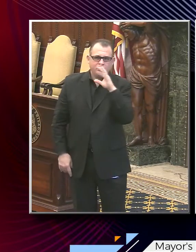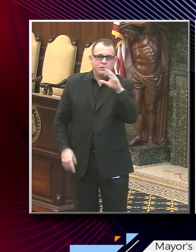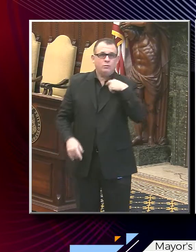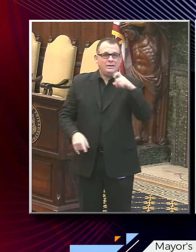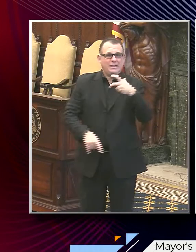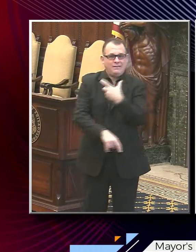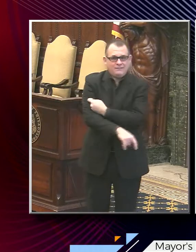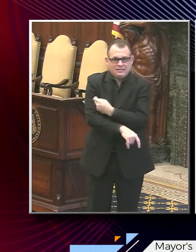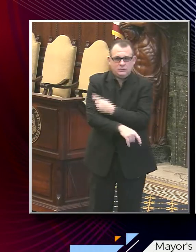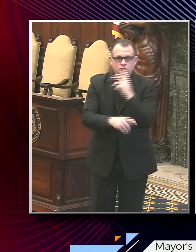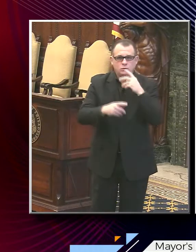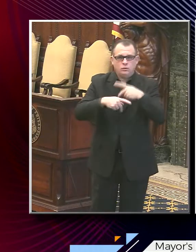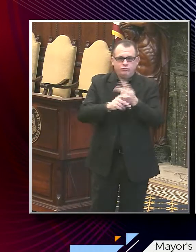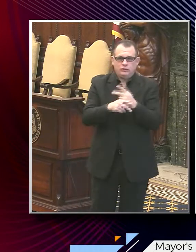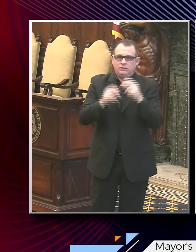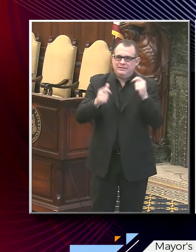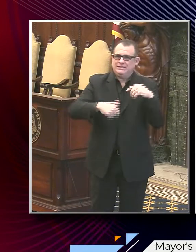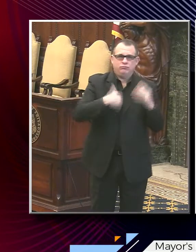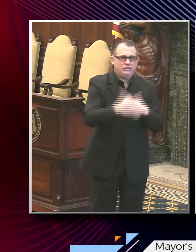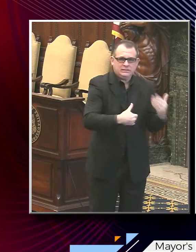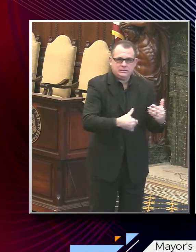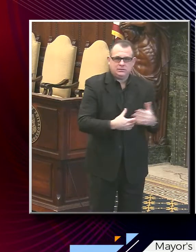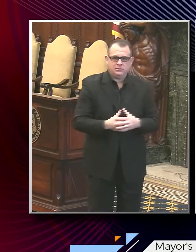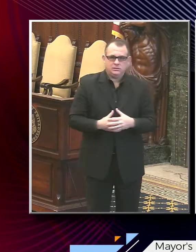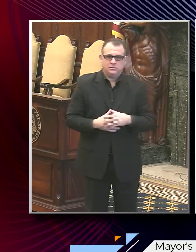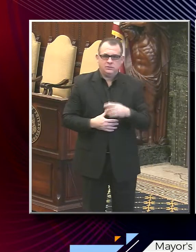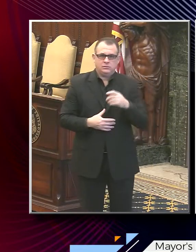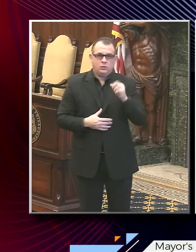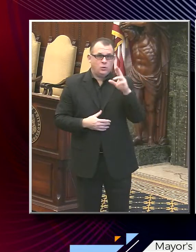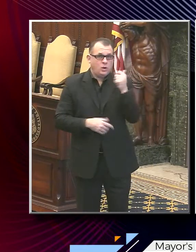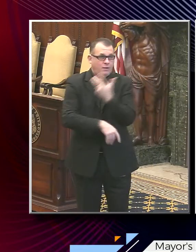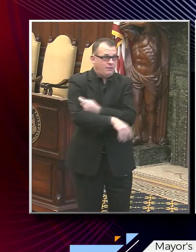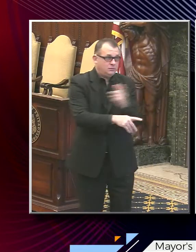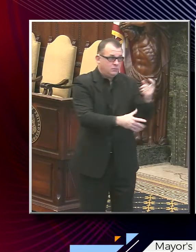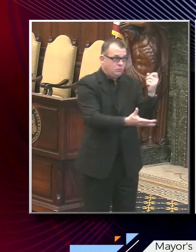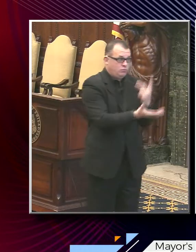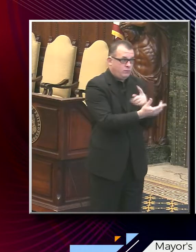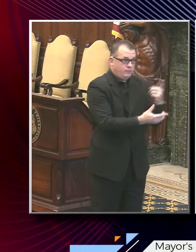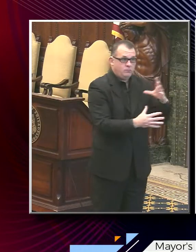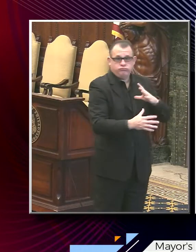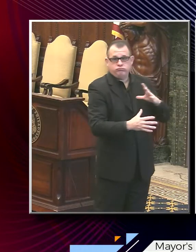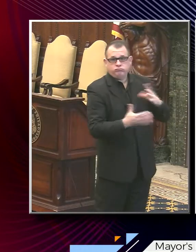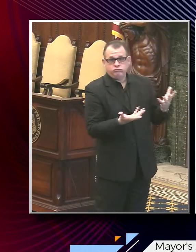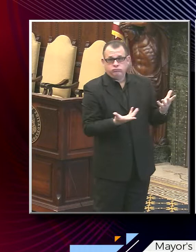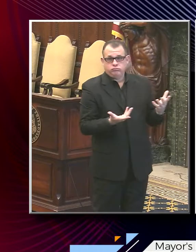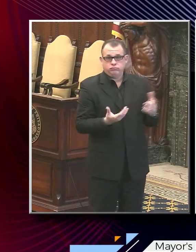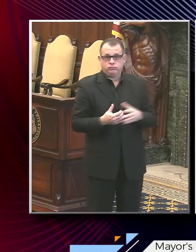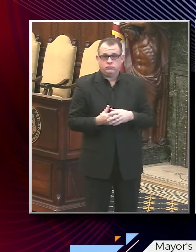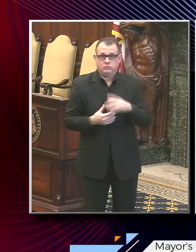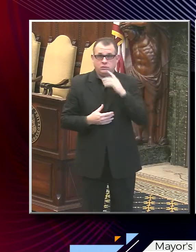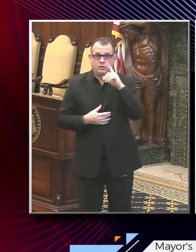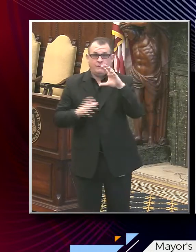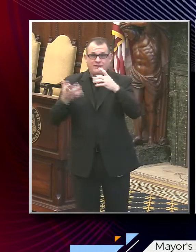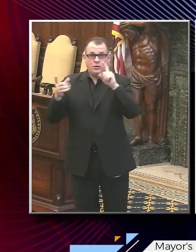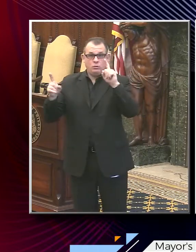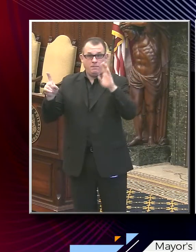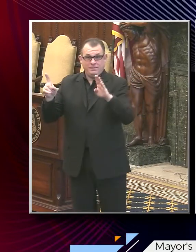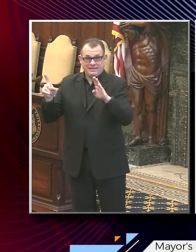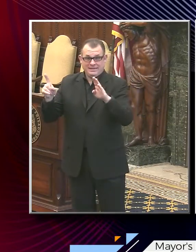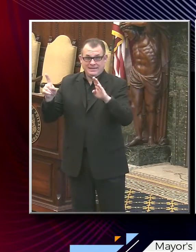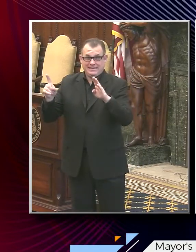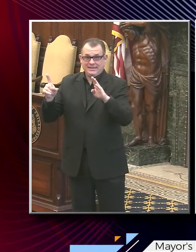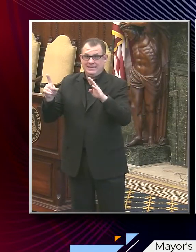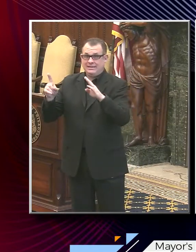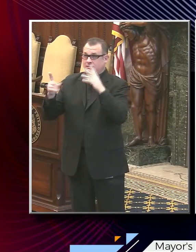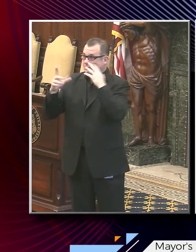production accelerates or another vaccine is approved. But we'll not wait to complete phase 1B before we start phase